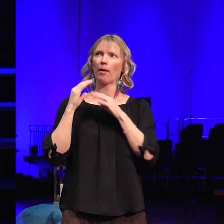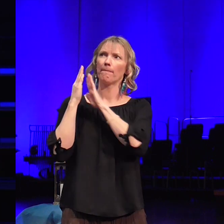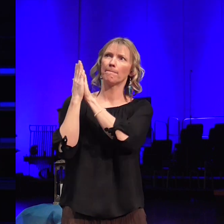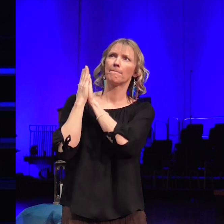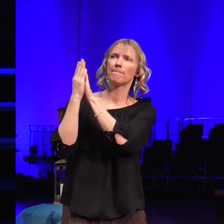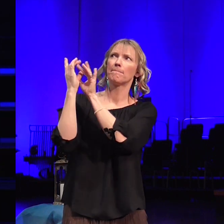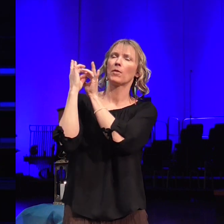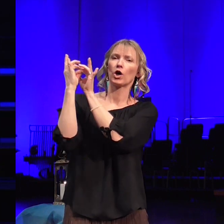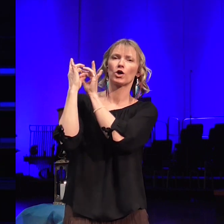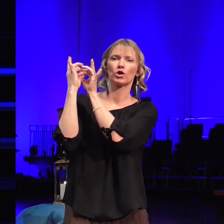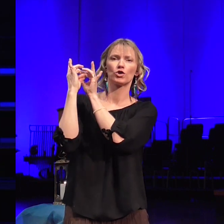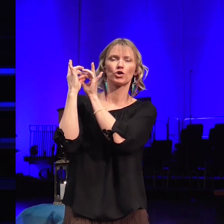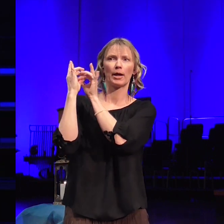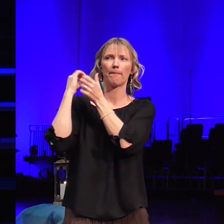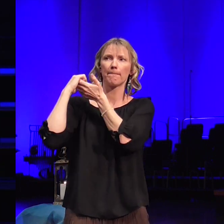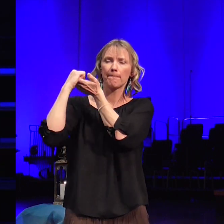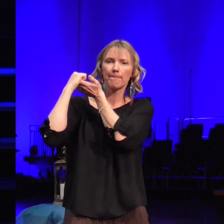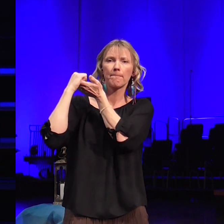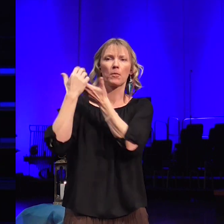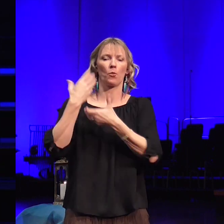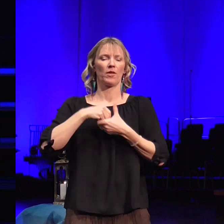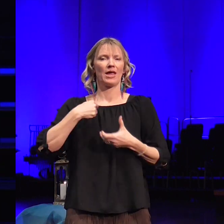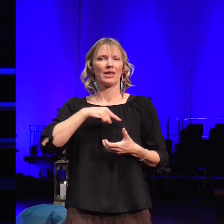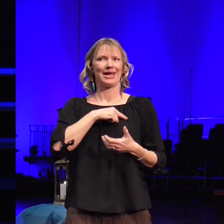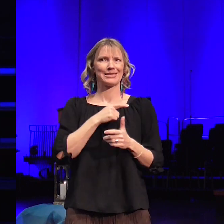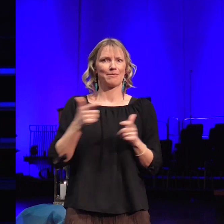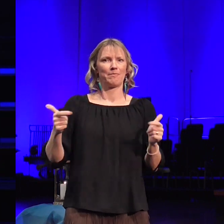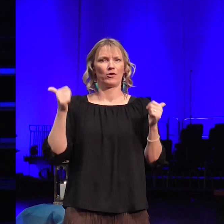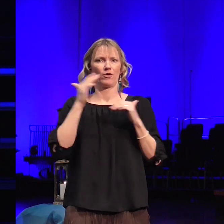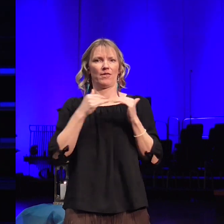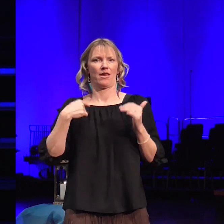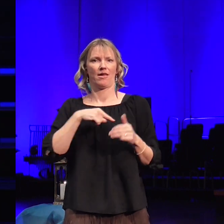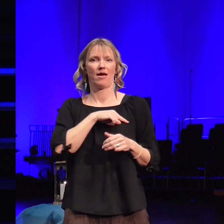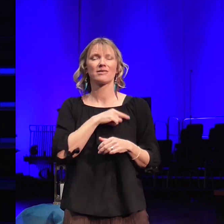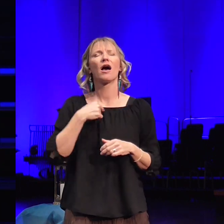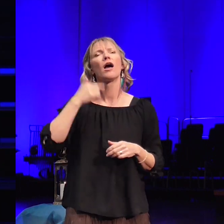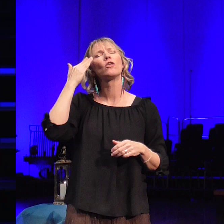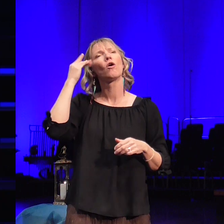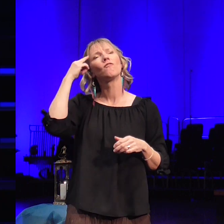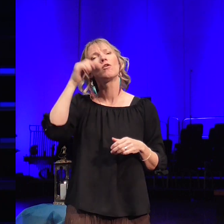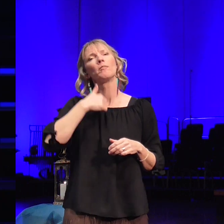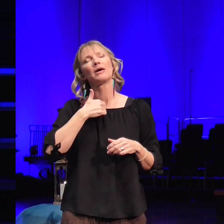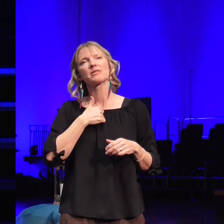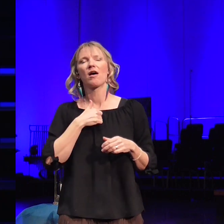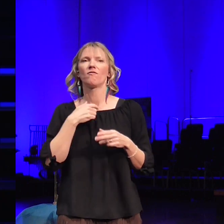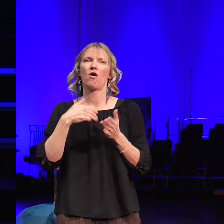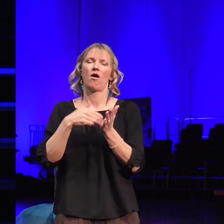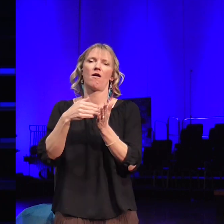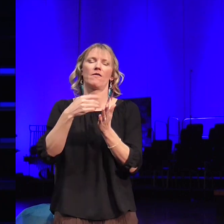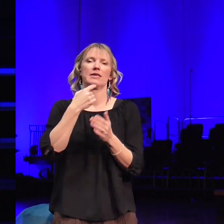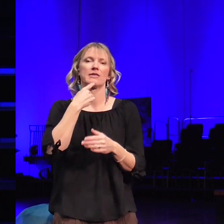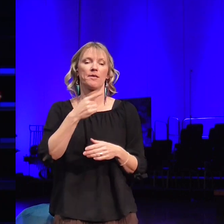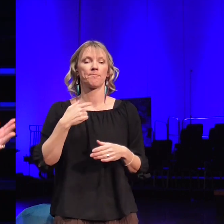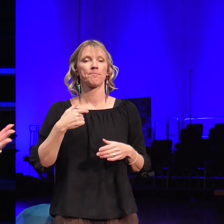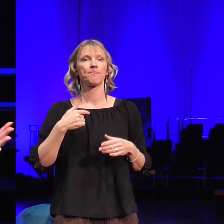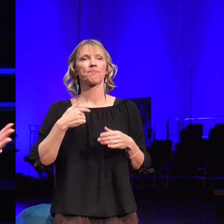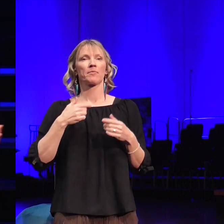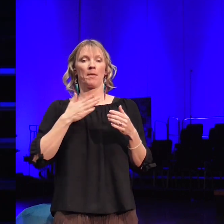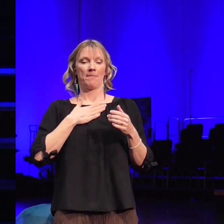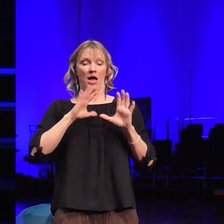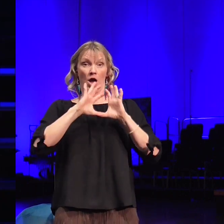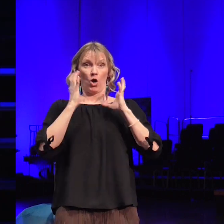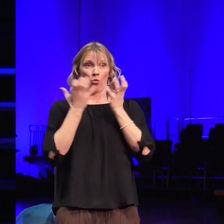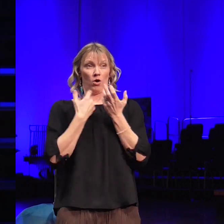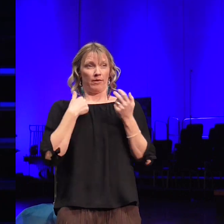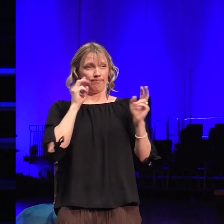partnership with something within us that is greater than us. I know that for me, I've said many times that as I look out into my world